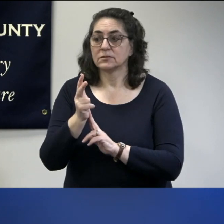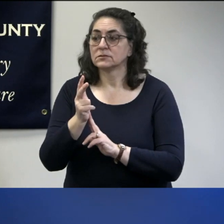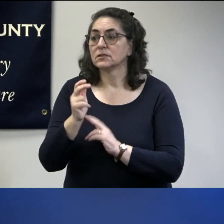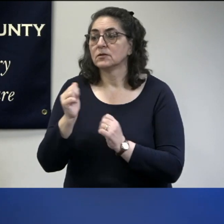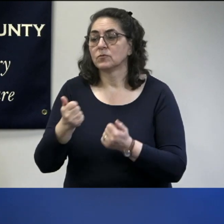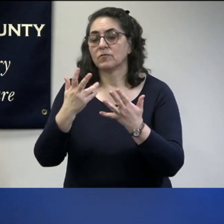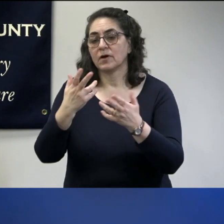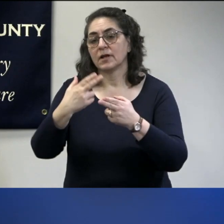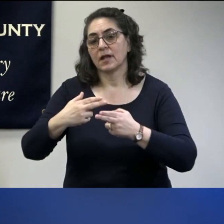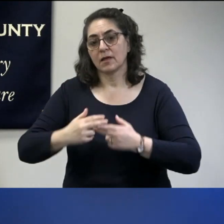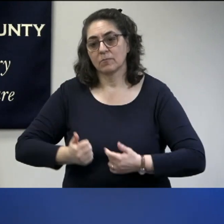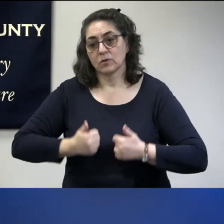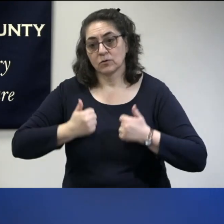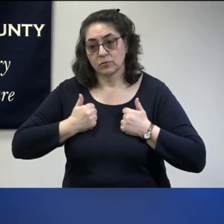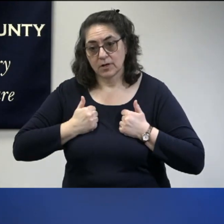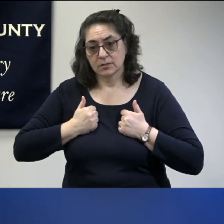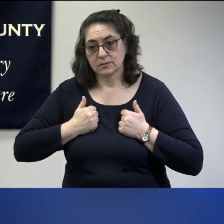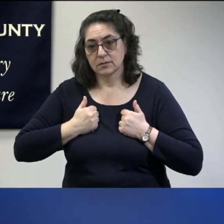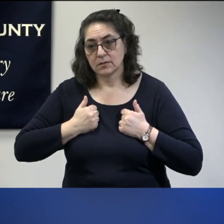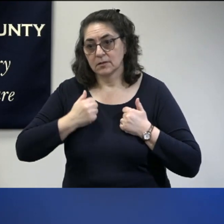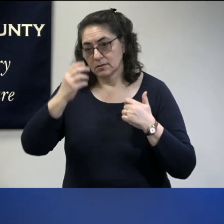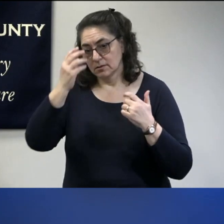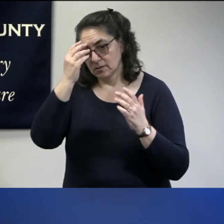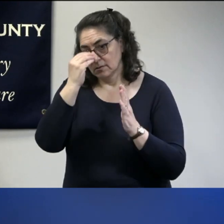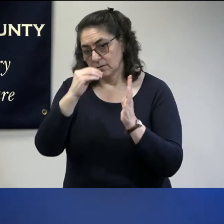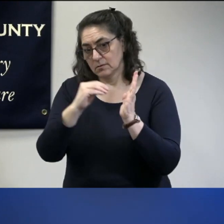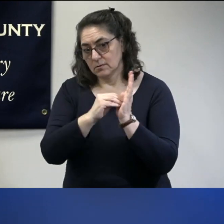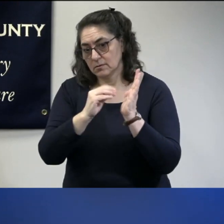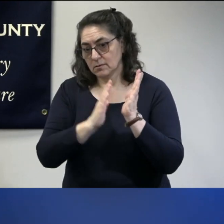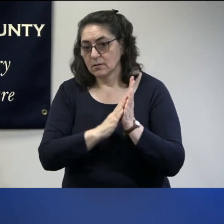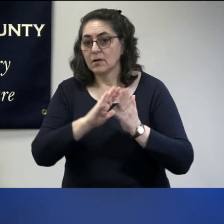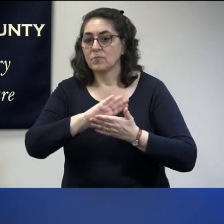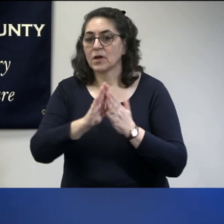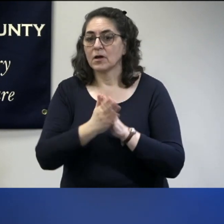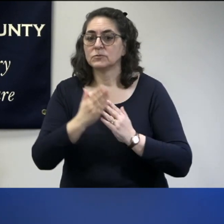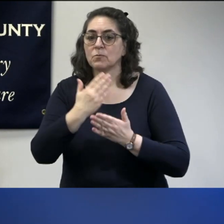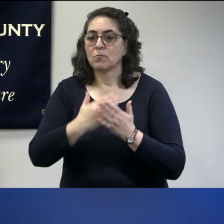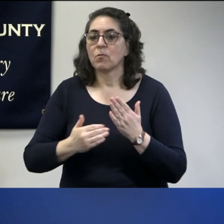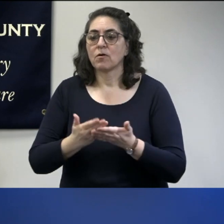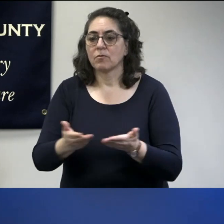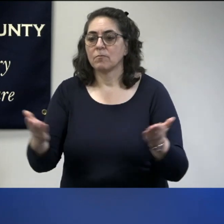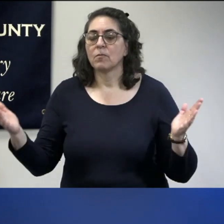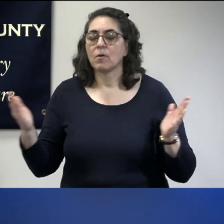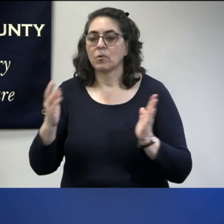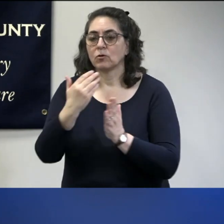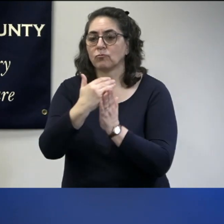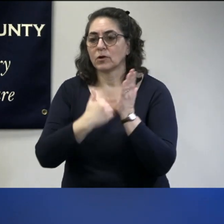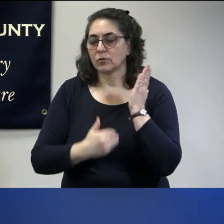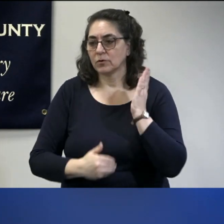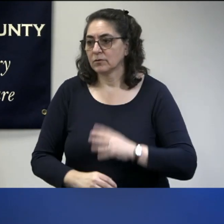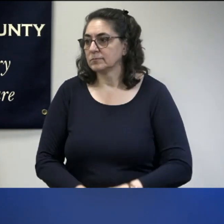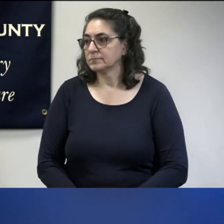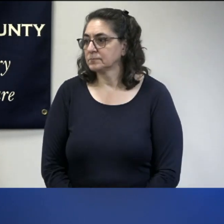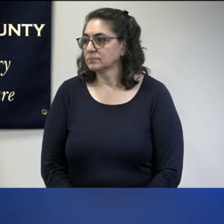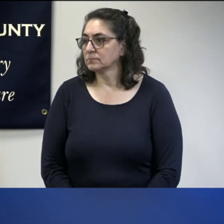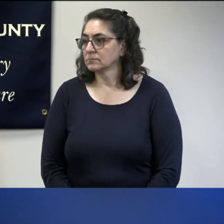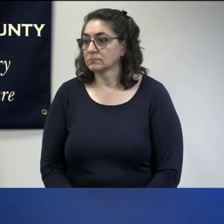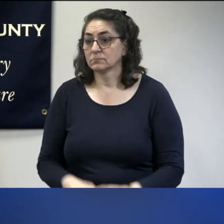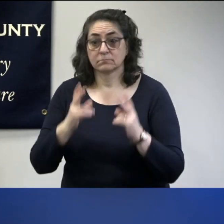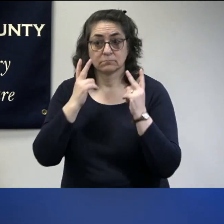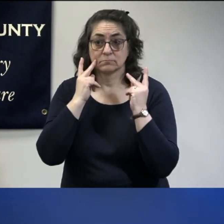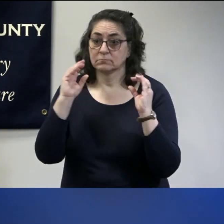address. And take note that whatever you have to say will become part of the public record of today's meeting. Seeing no one, I'll make a motion